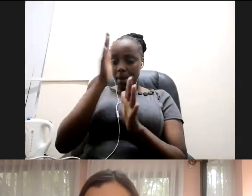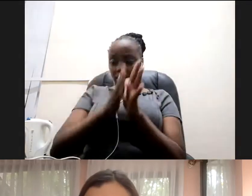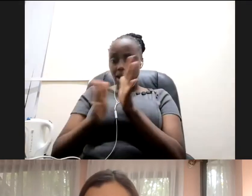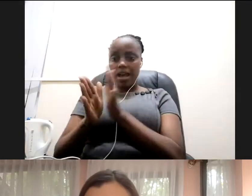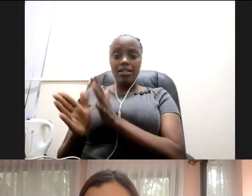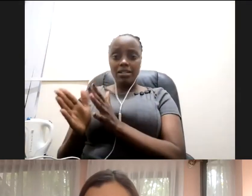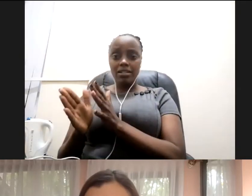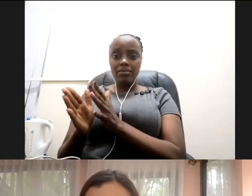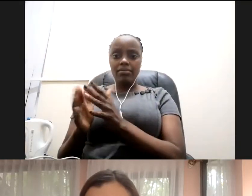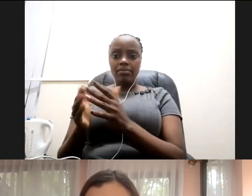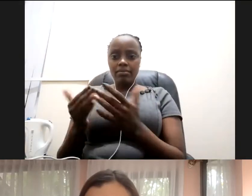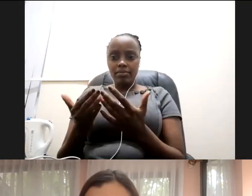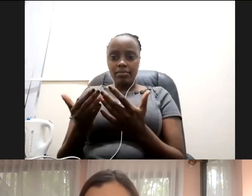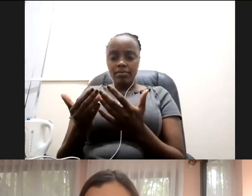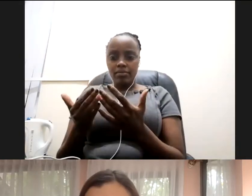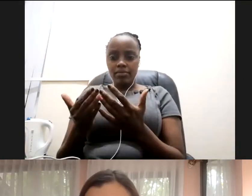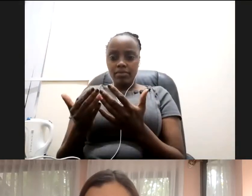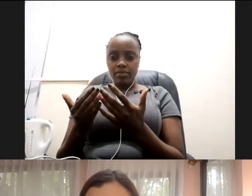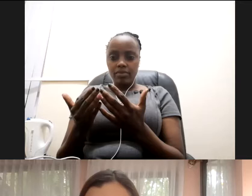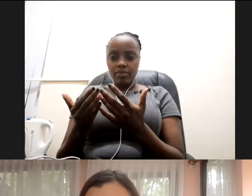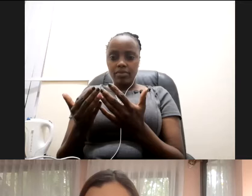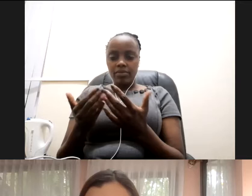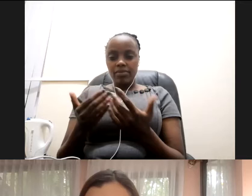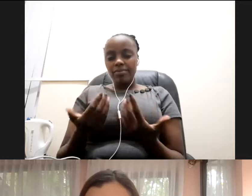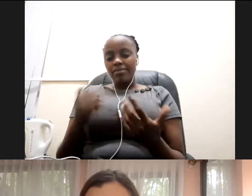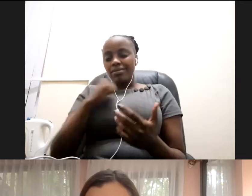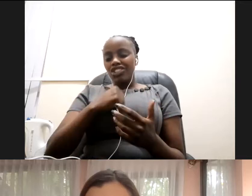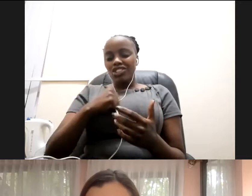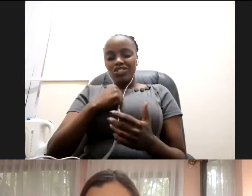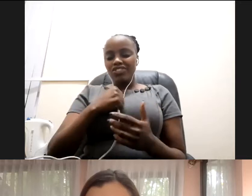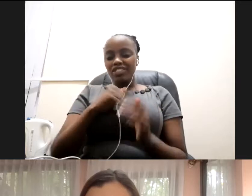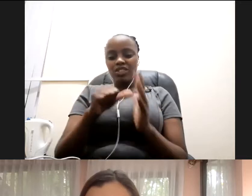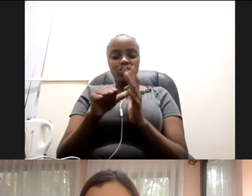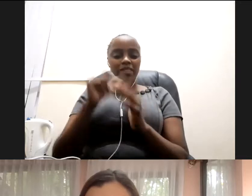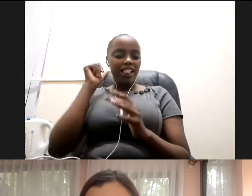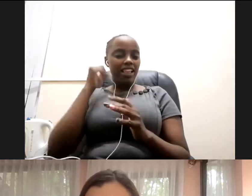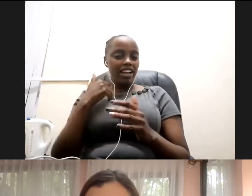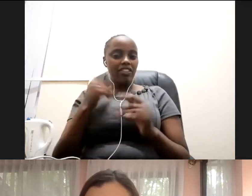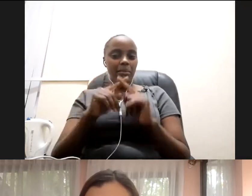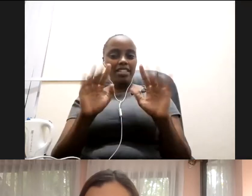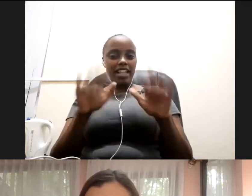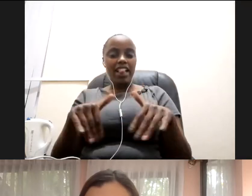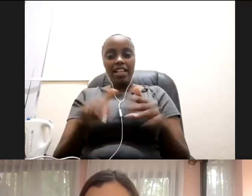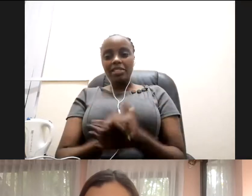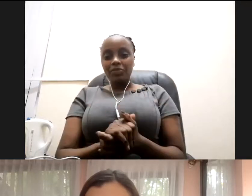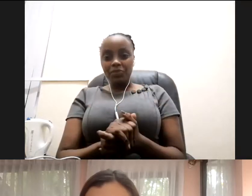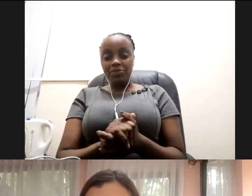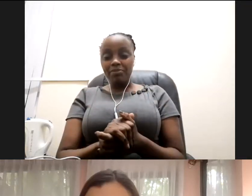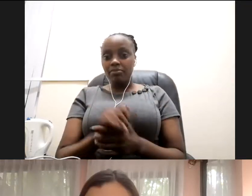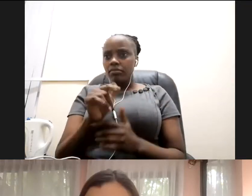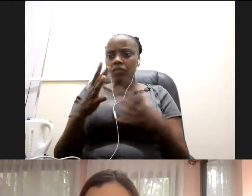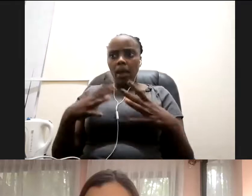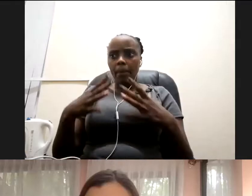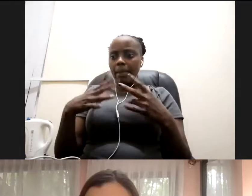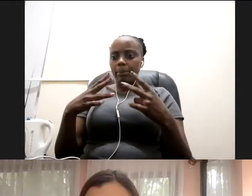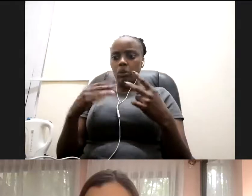I'm sorry, my phone keeps talking in my ear and it's just distracting me. So, but anyway, not being taken seriously